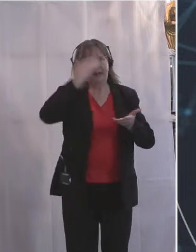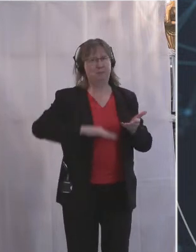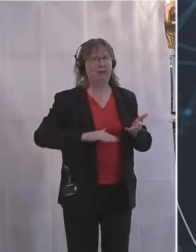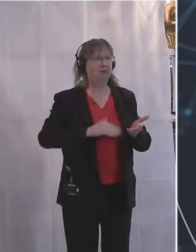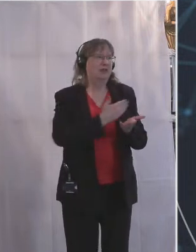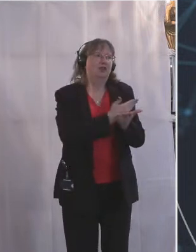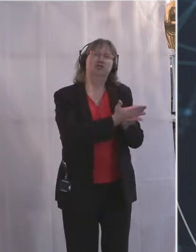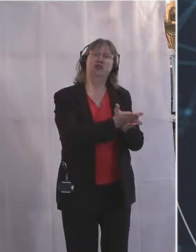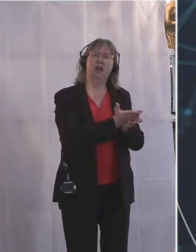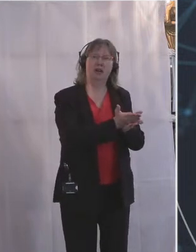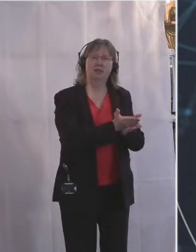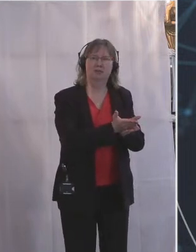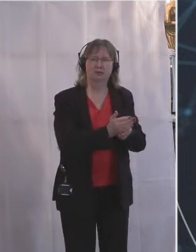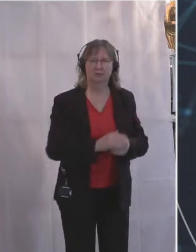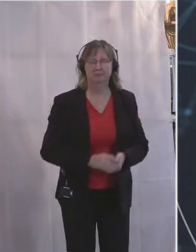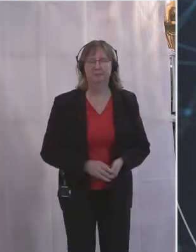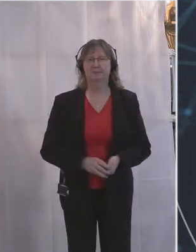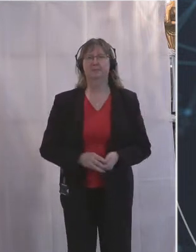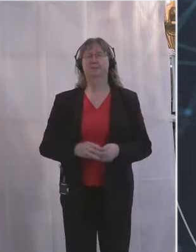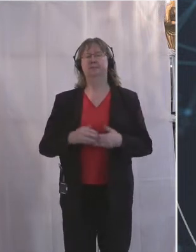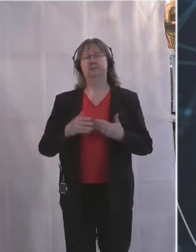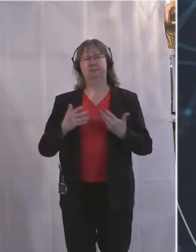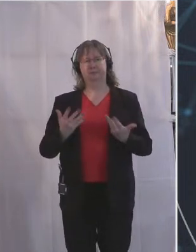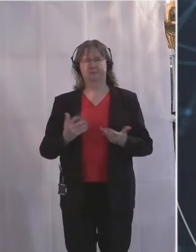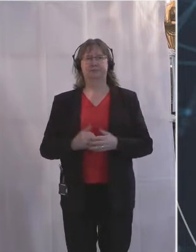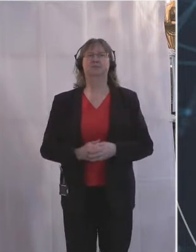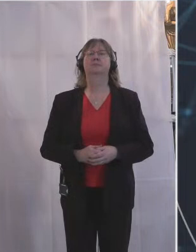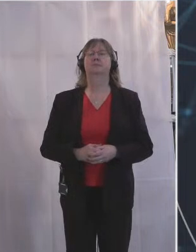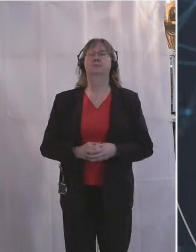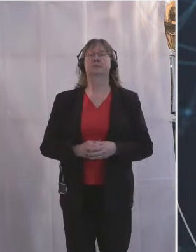experiences. So in